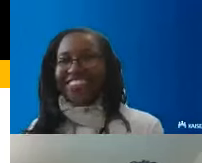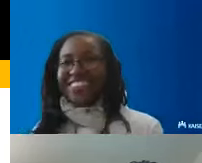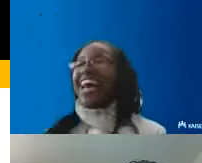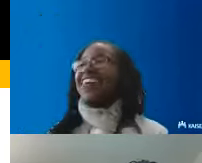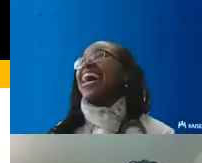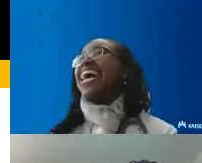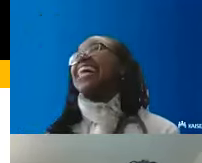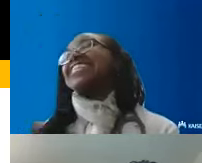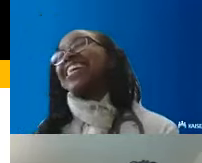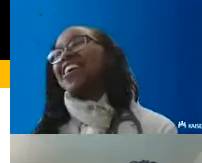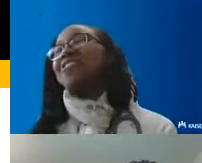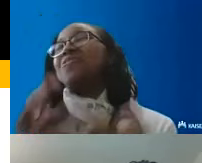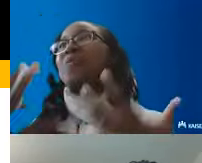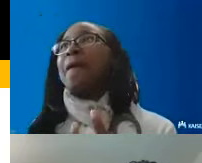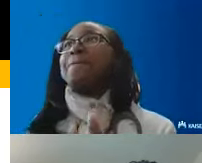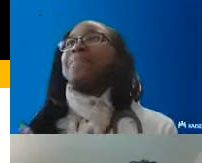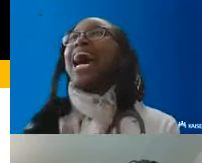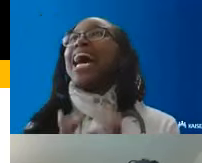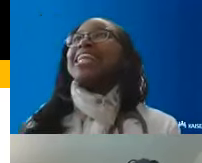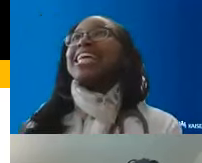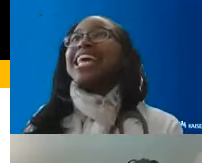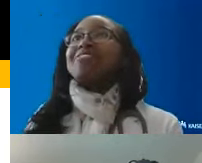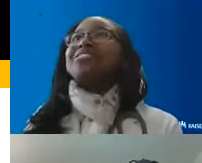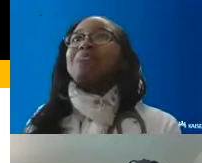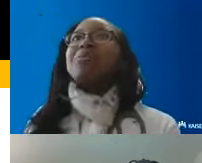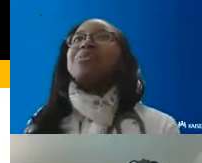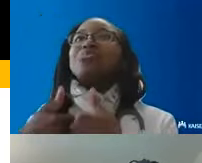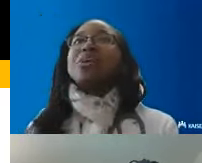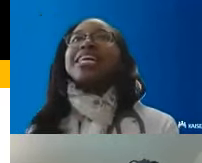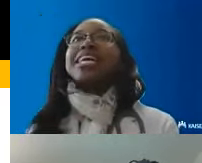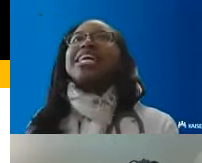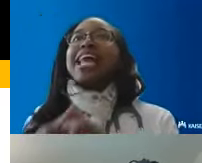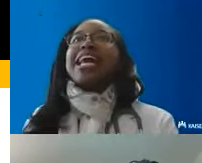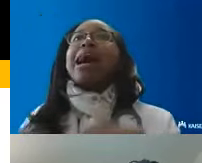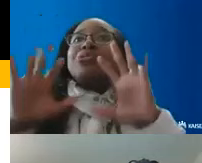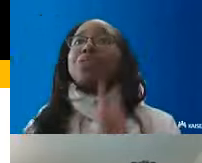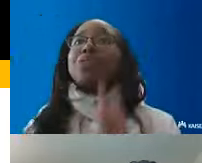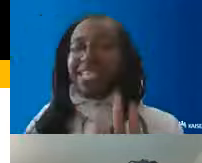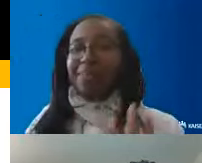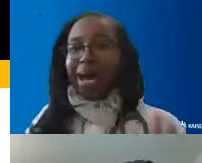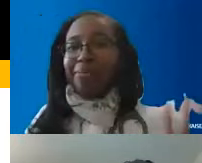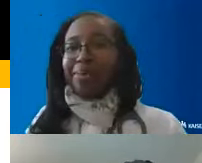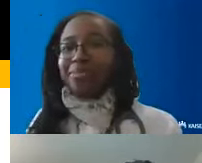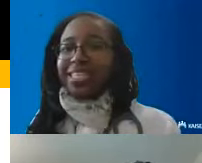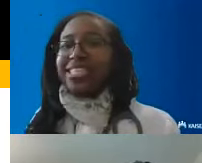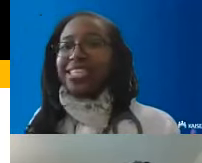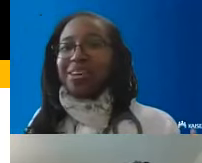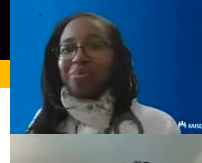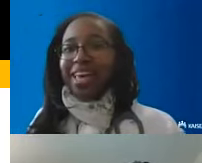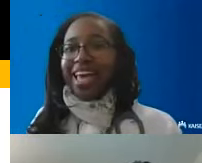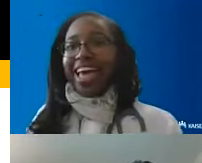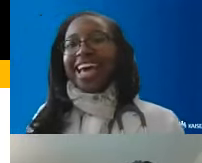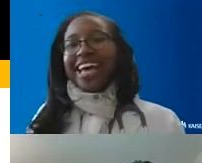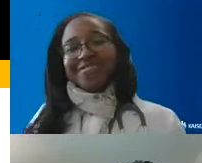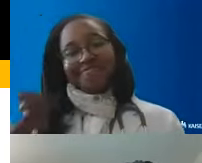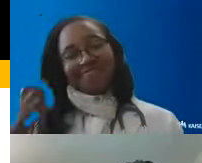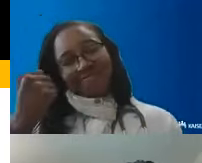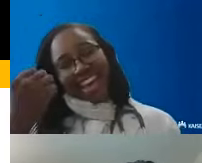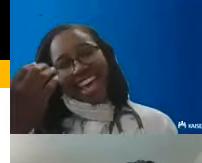they won't say, right? And so I think that if someone was really like, I'm trusting my immune system,